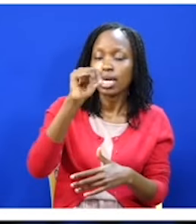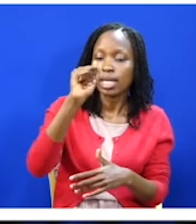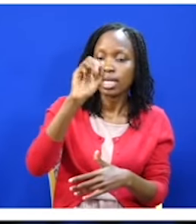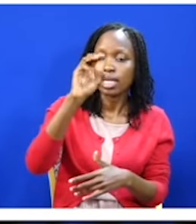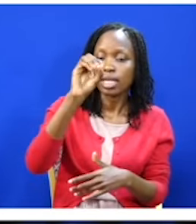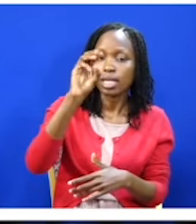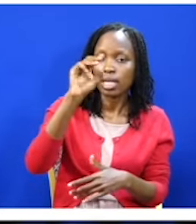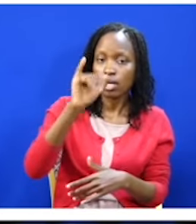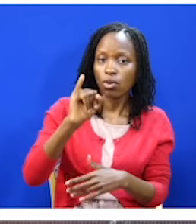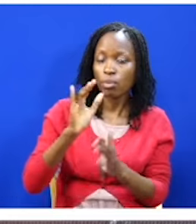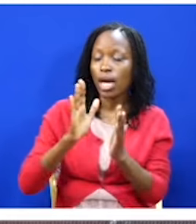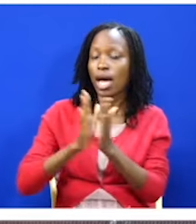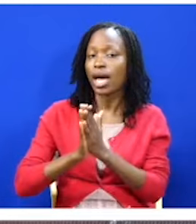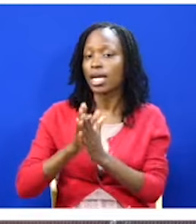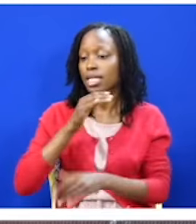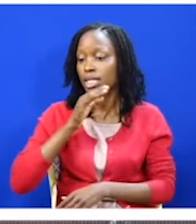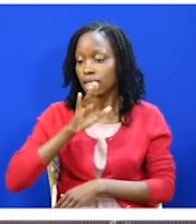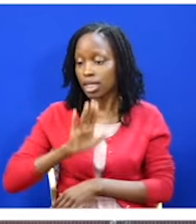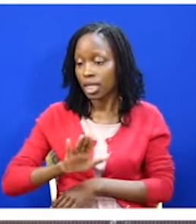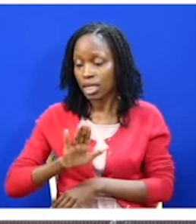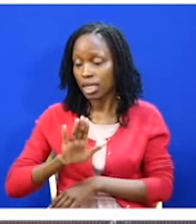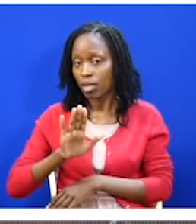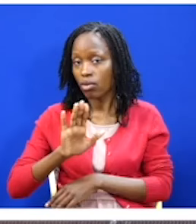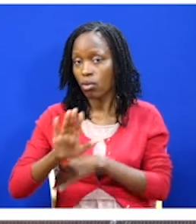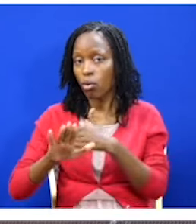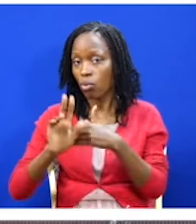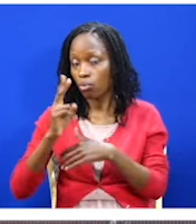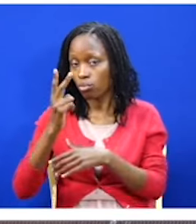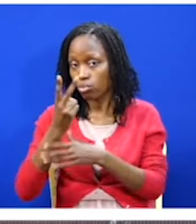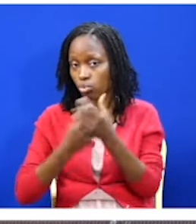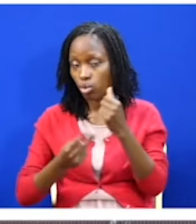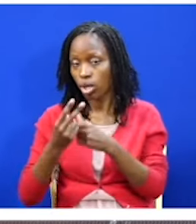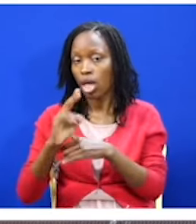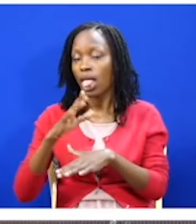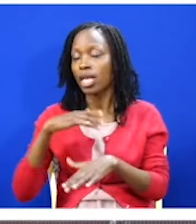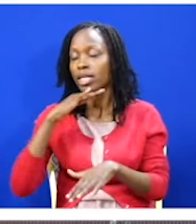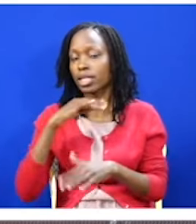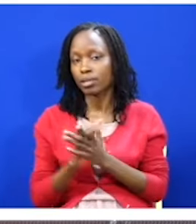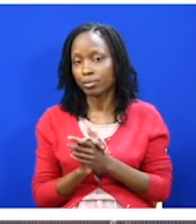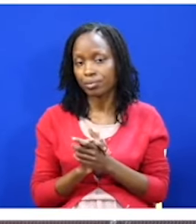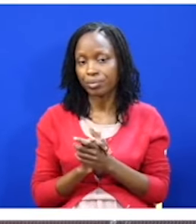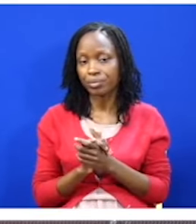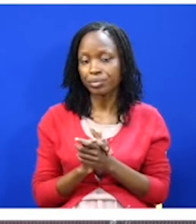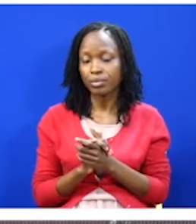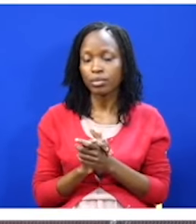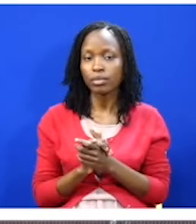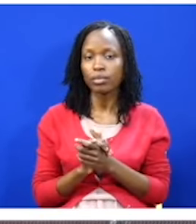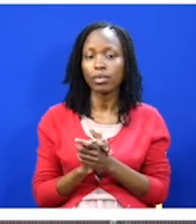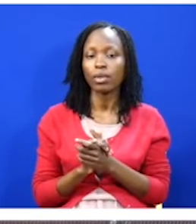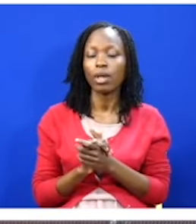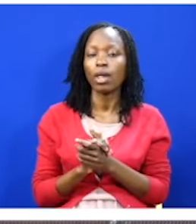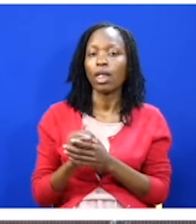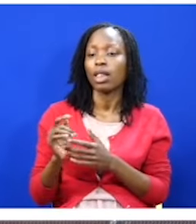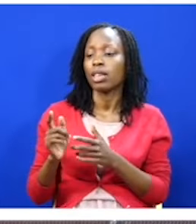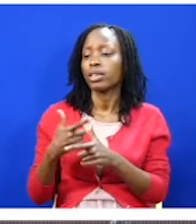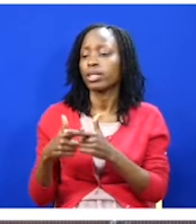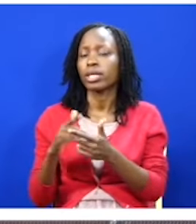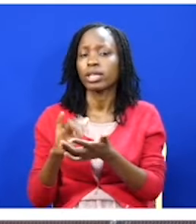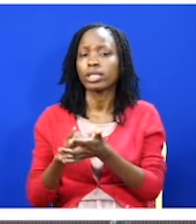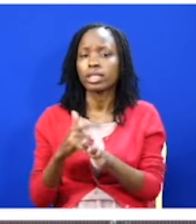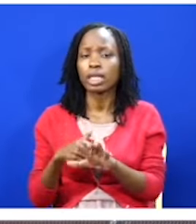her daughters-in-law, Ruth and Orpah, without husbands and, of course, no children. Around that time, Naomi